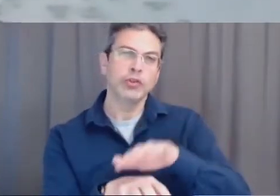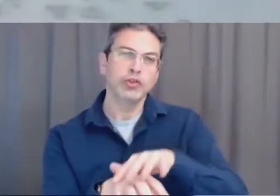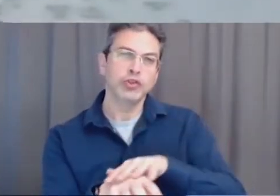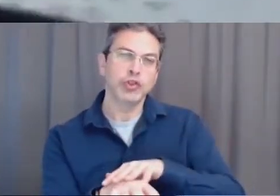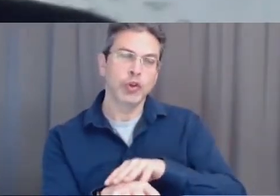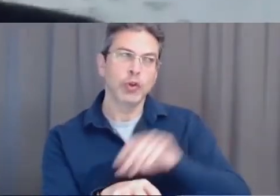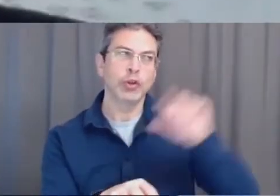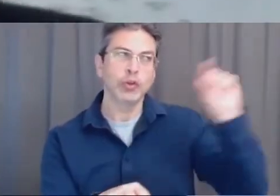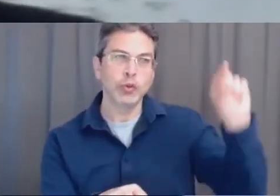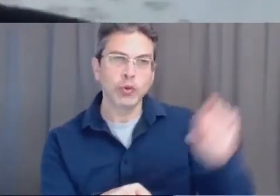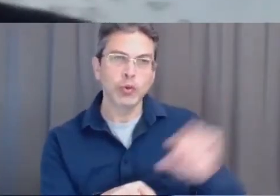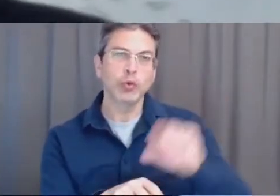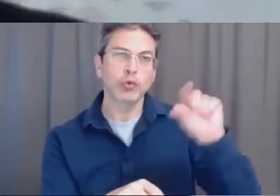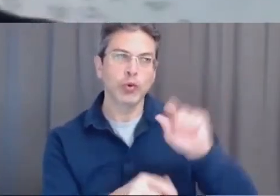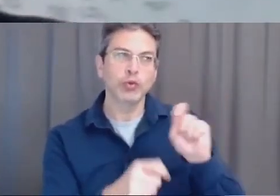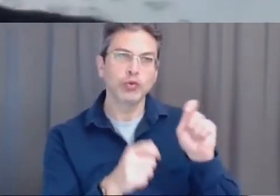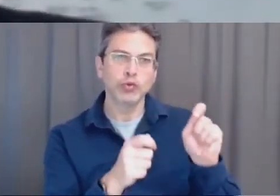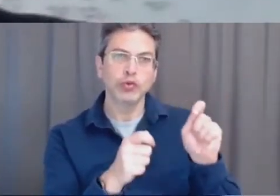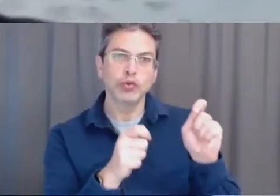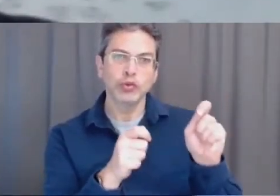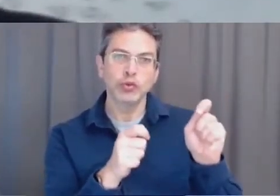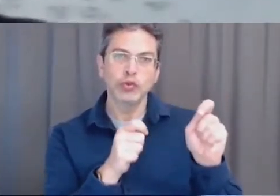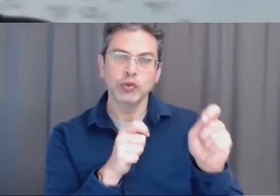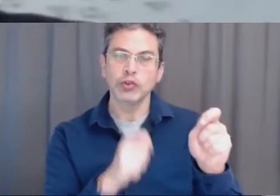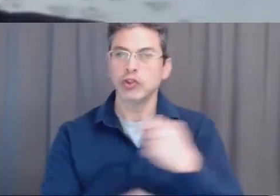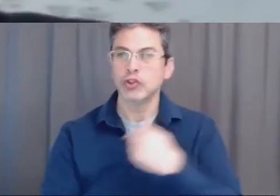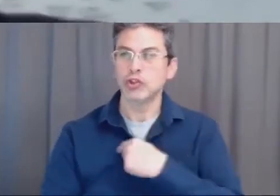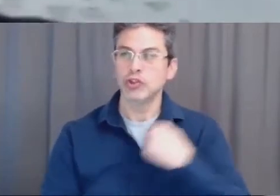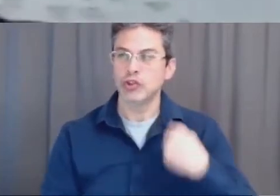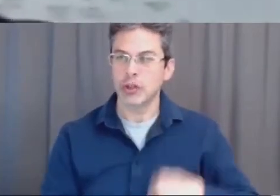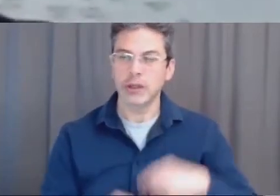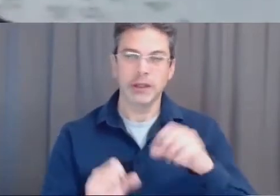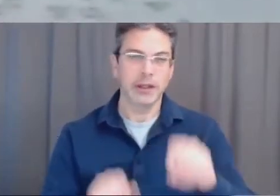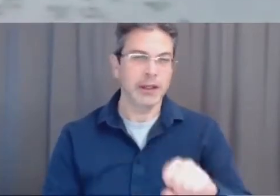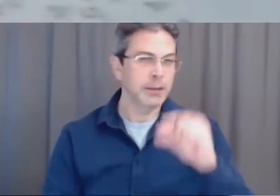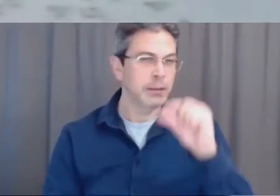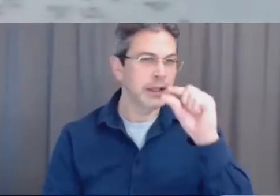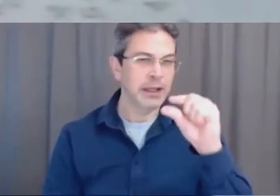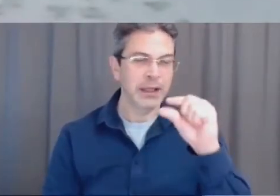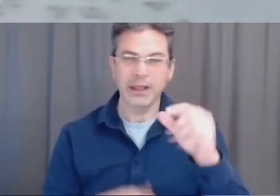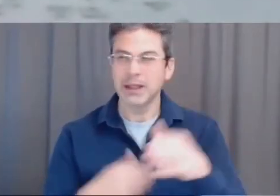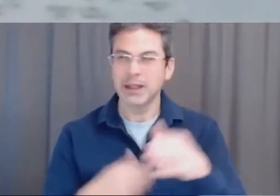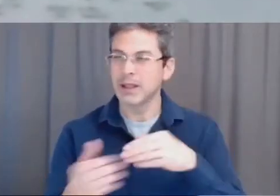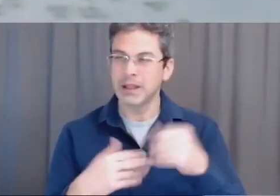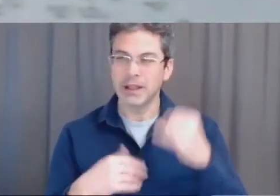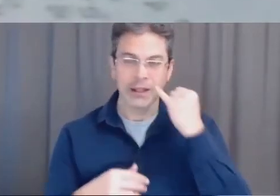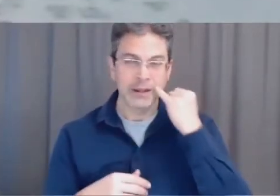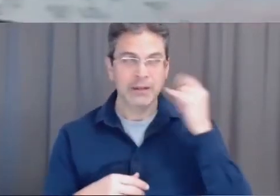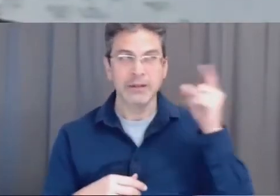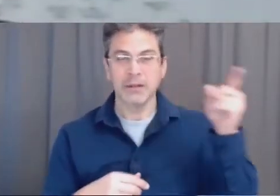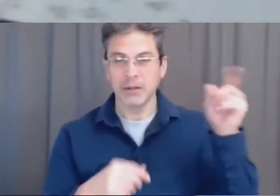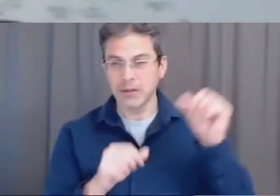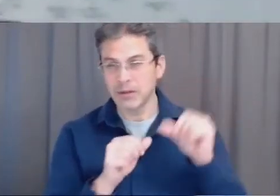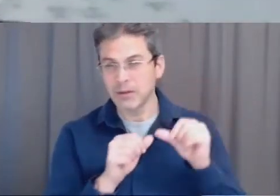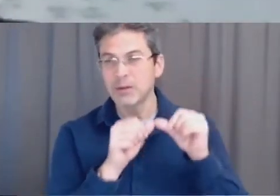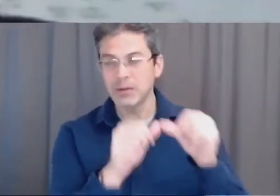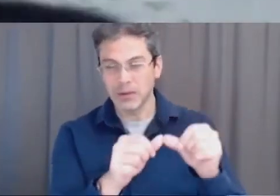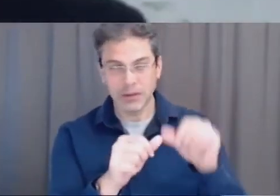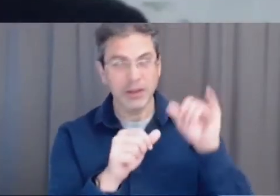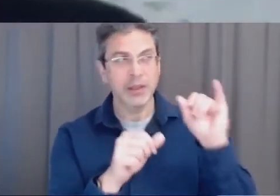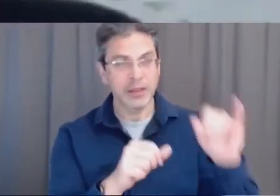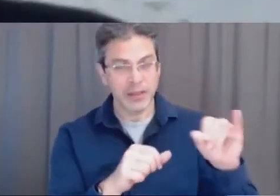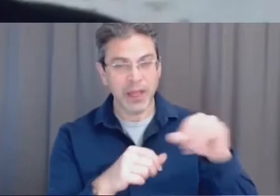view whereby China can be, you know, little by little, even if it's going to continue with irresponsible arms transfers, et